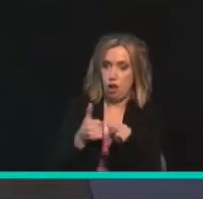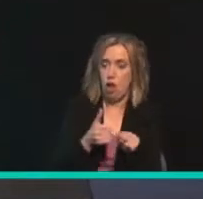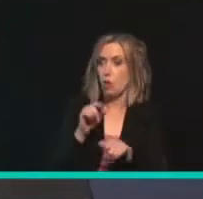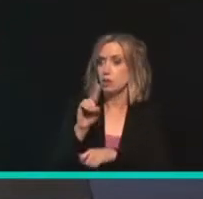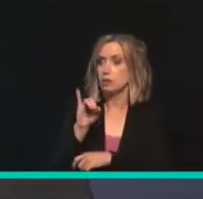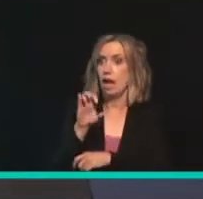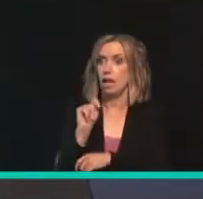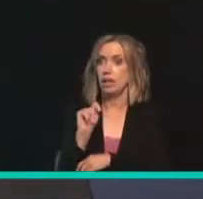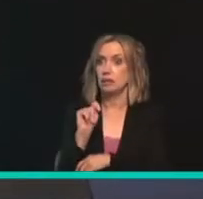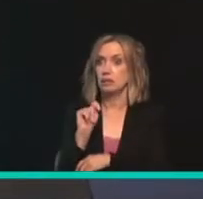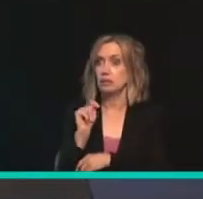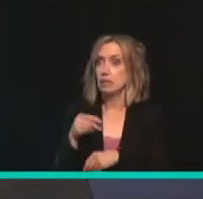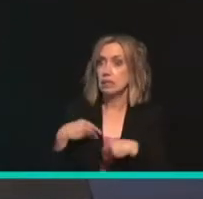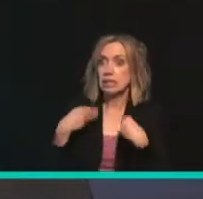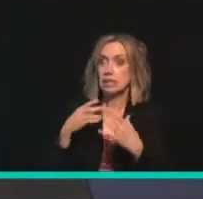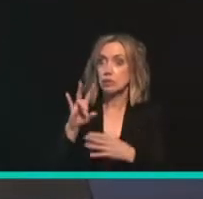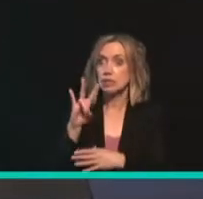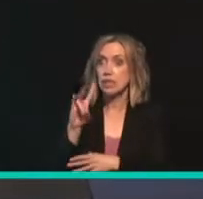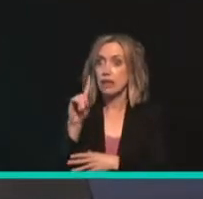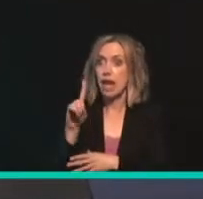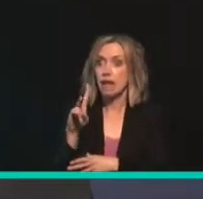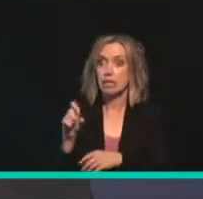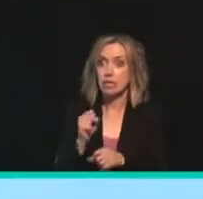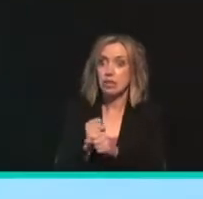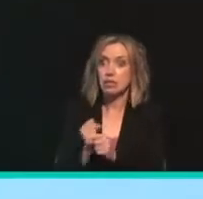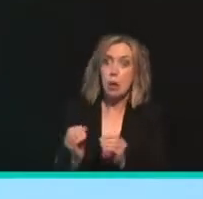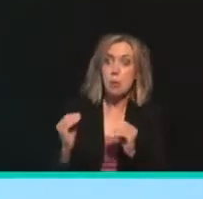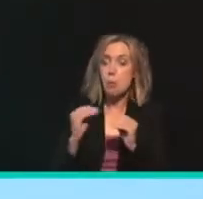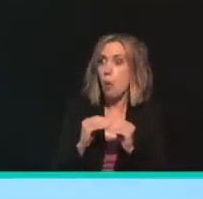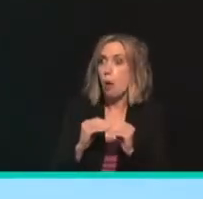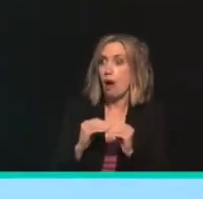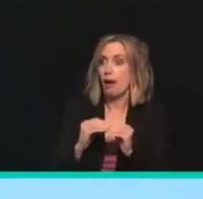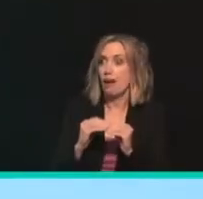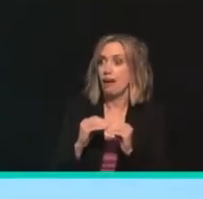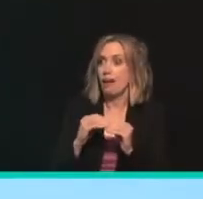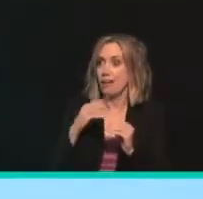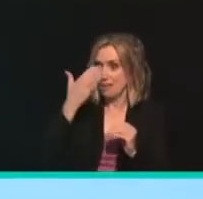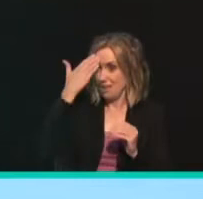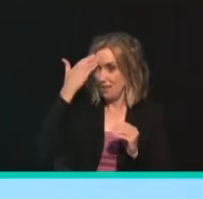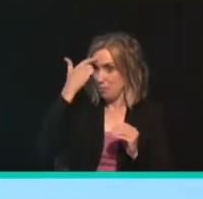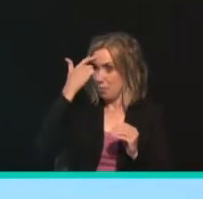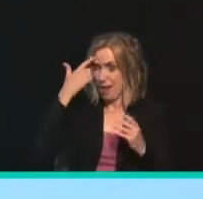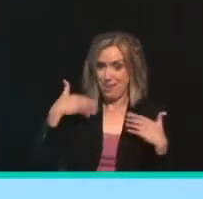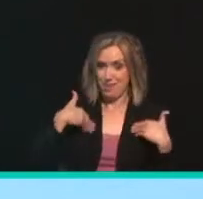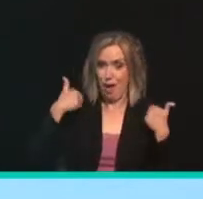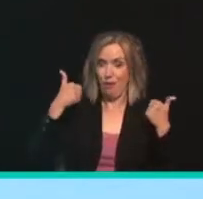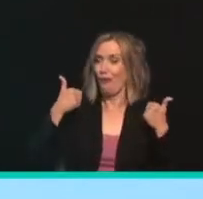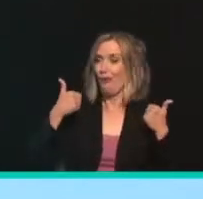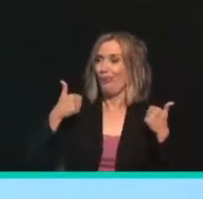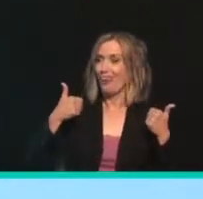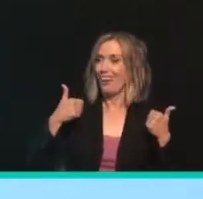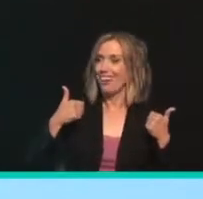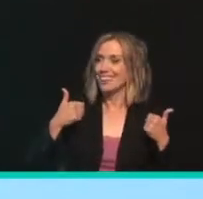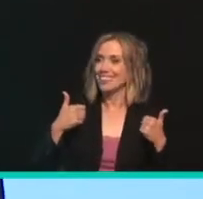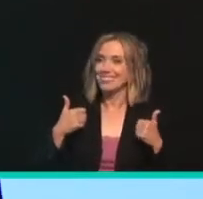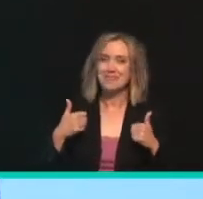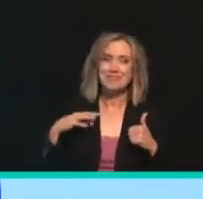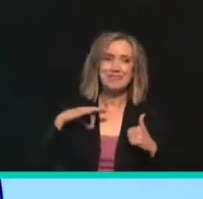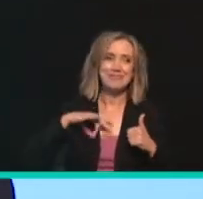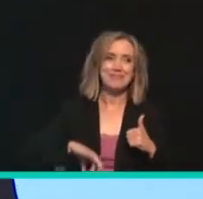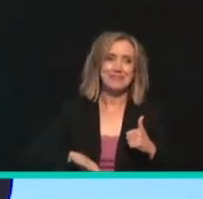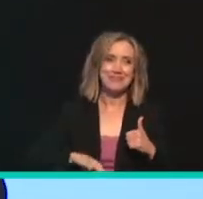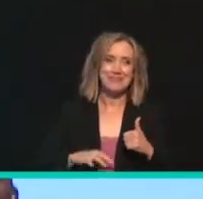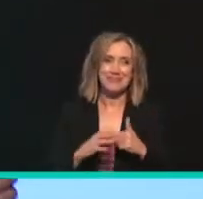like it gave you a 7.5 year younger benefit in terms of experience. Here is